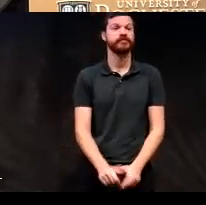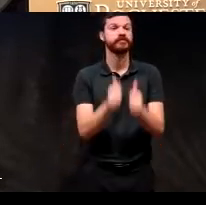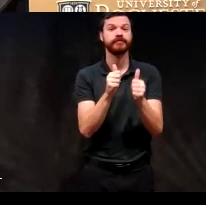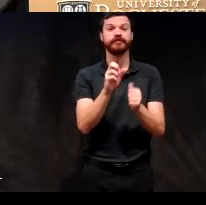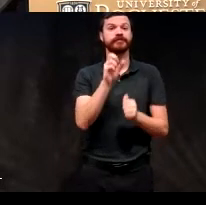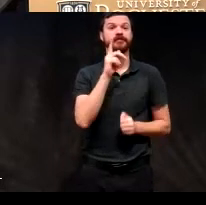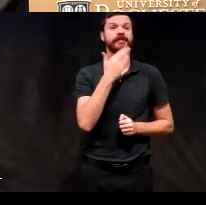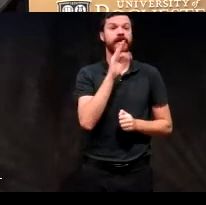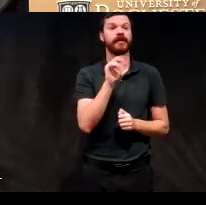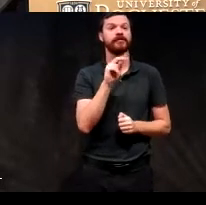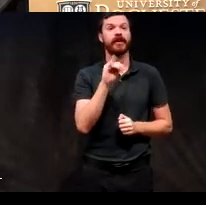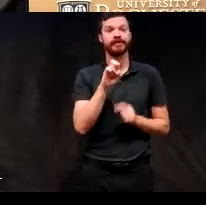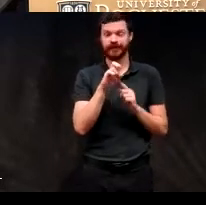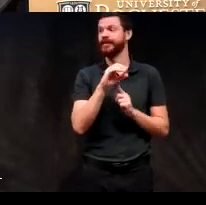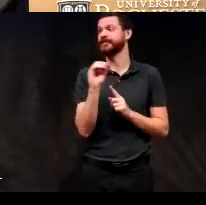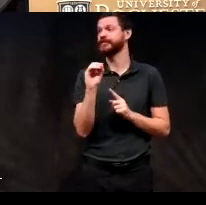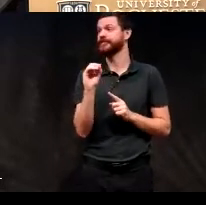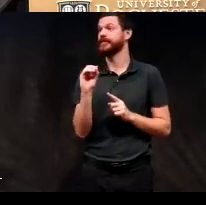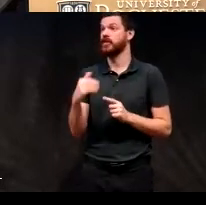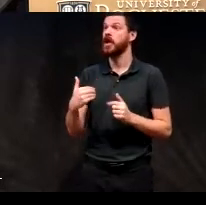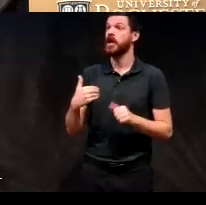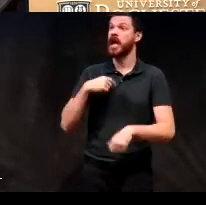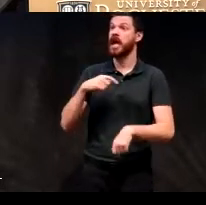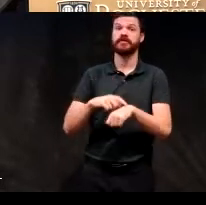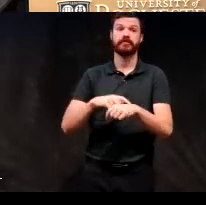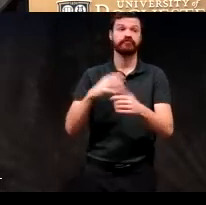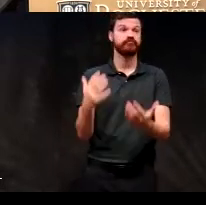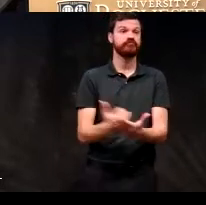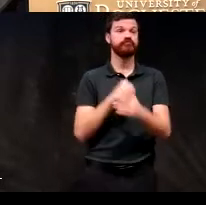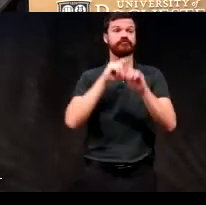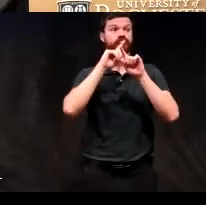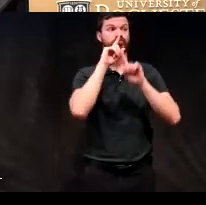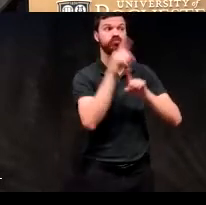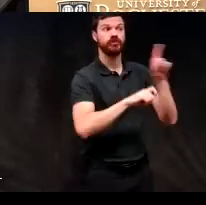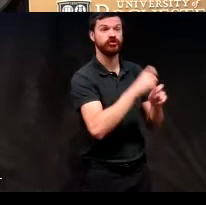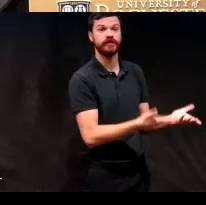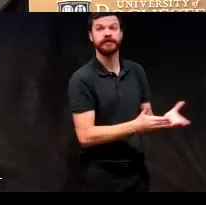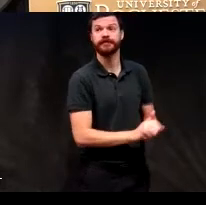Okay, thank you, Francine. And now we do have time for some questions.